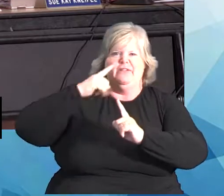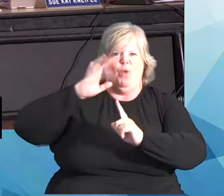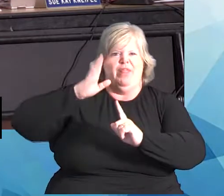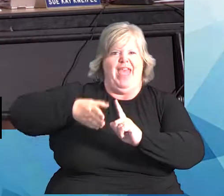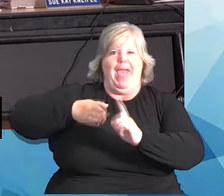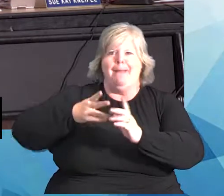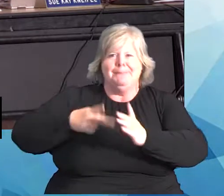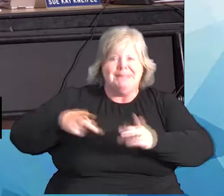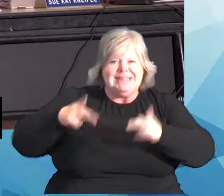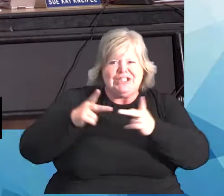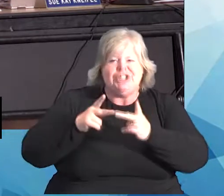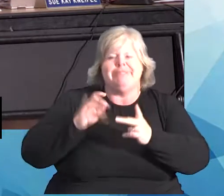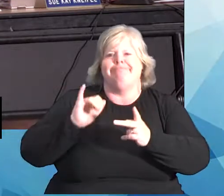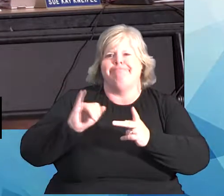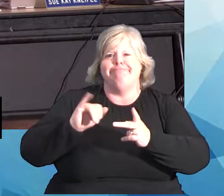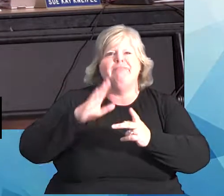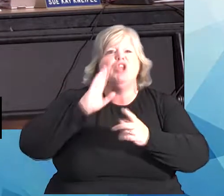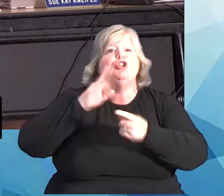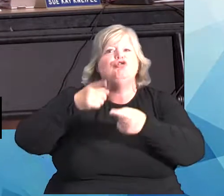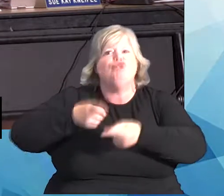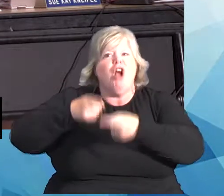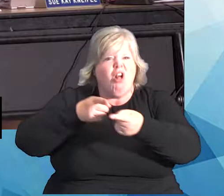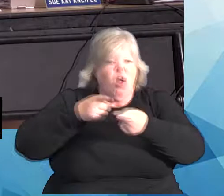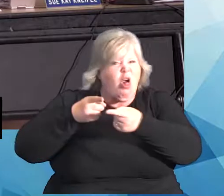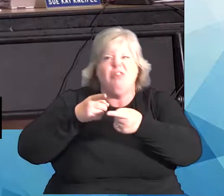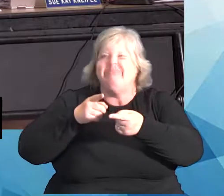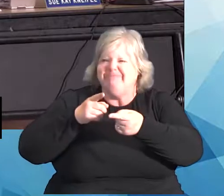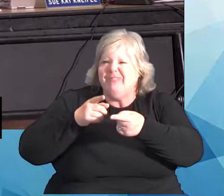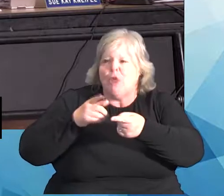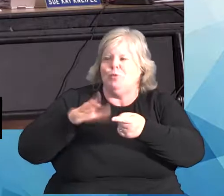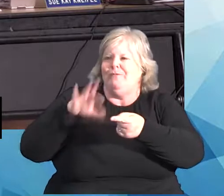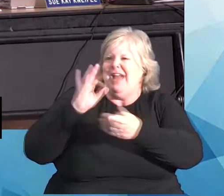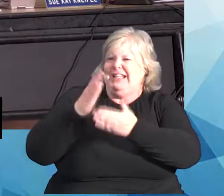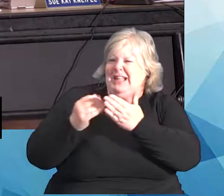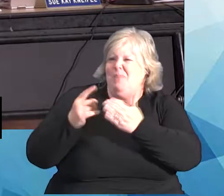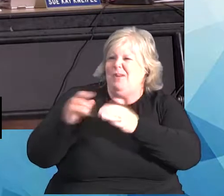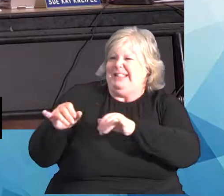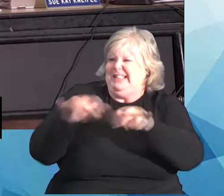the struggle will be to find someone with the qualifications.